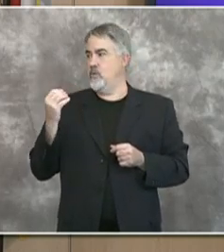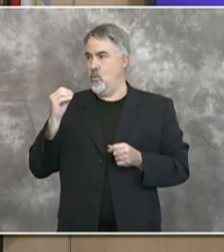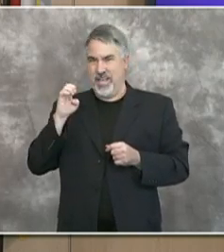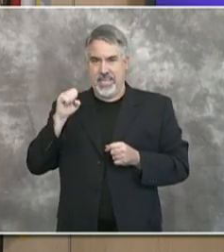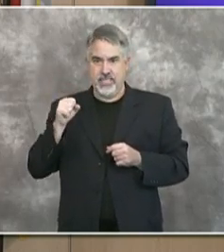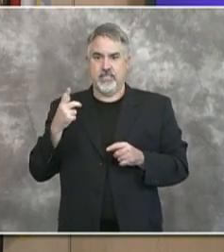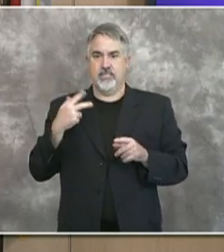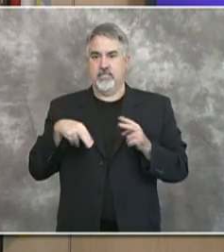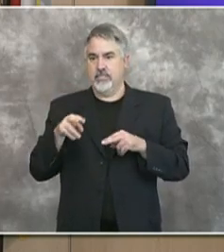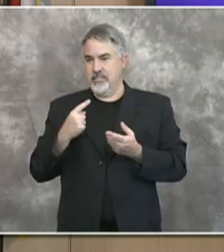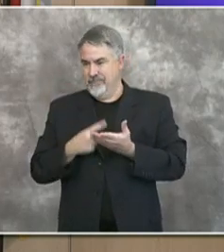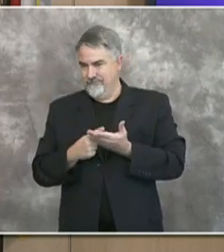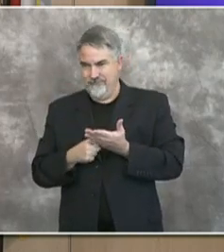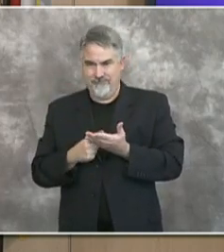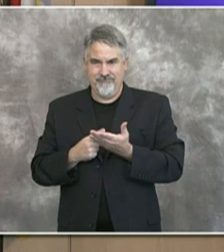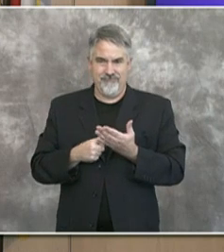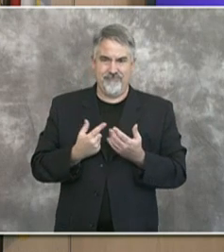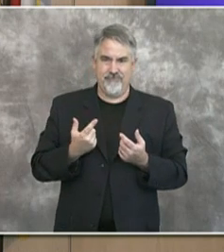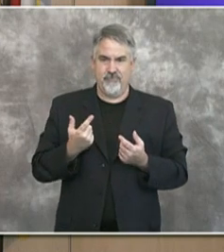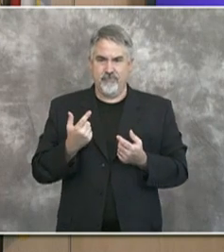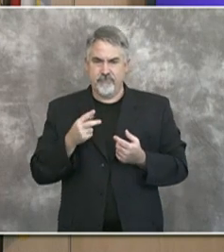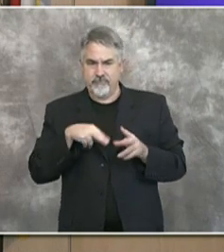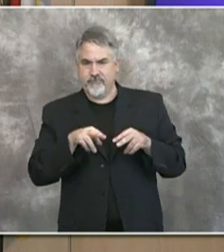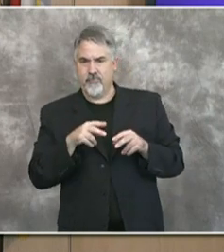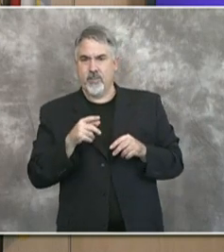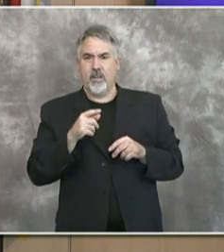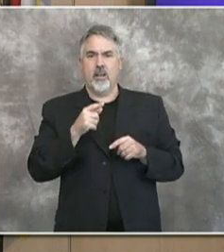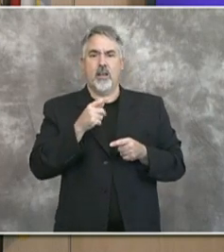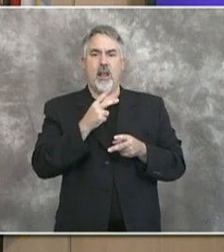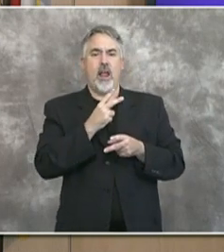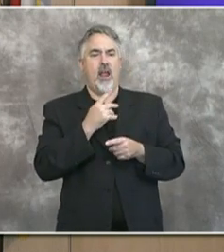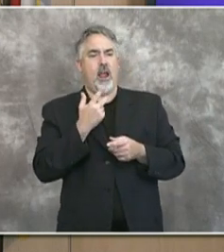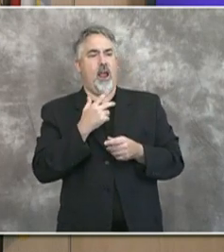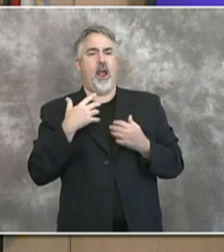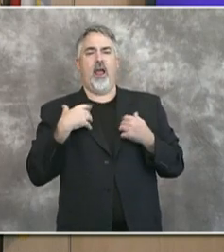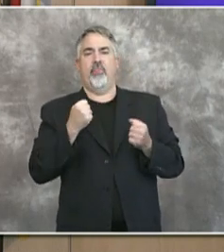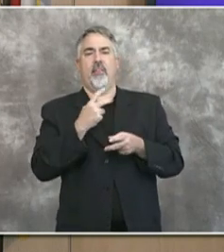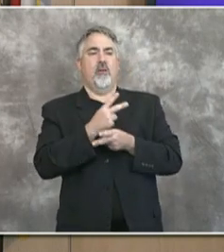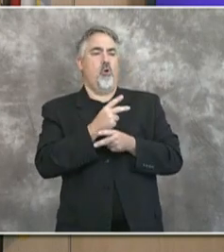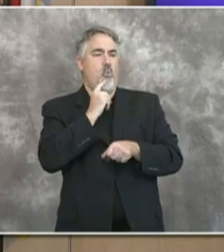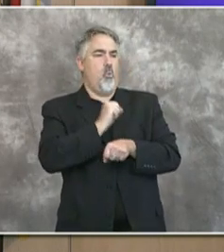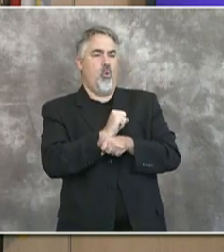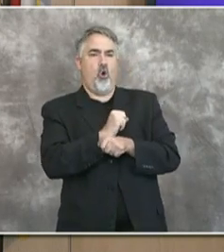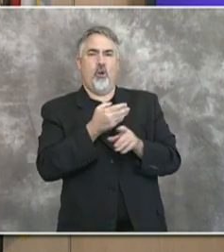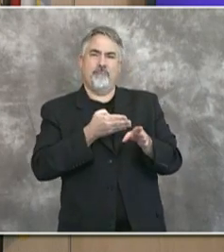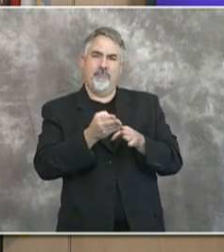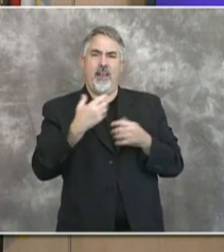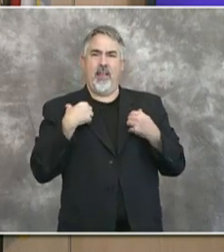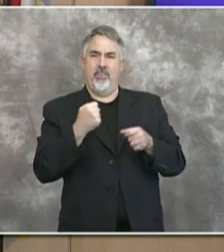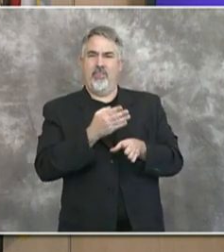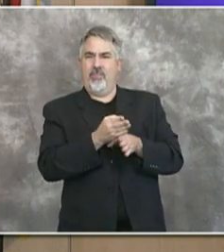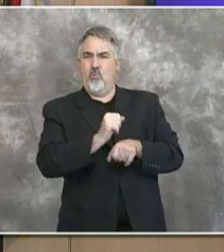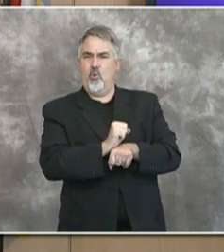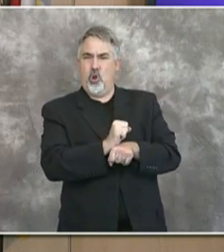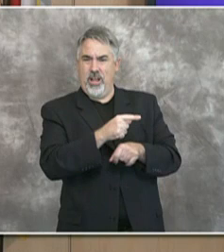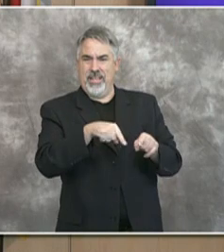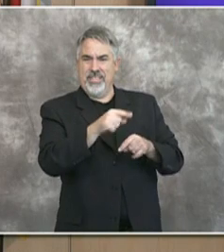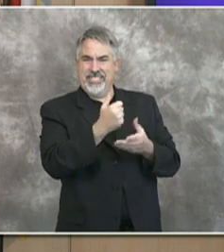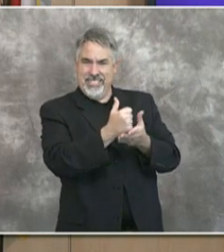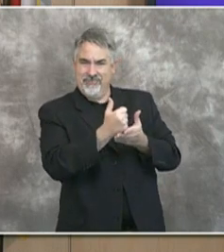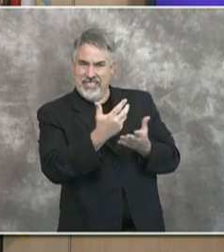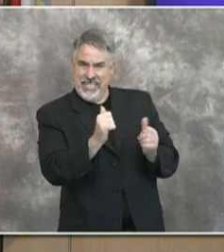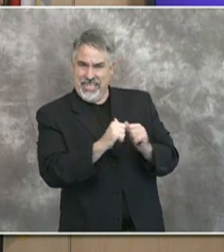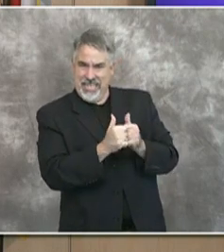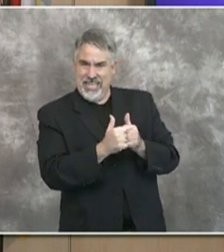partners, where we discussed the situation we are seeing, along with requests for their assistance. We had a follow-up call a few days later, and